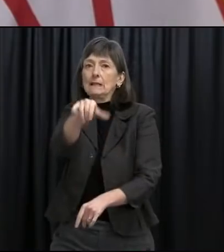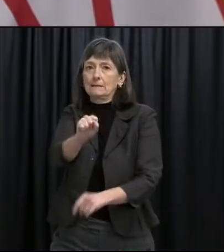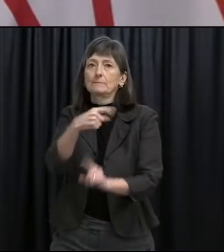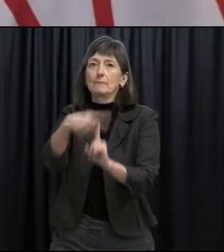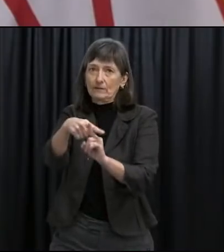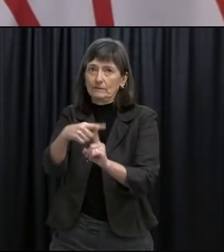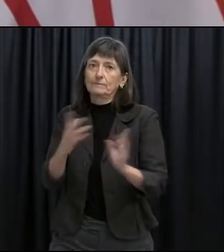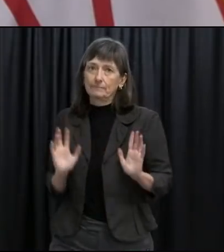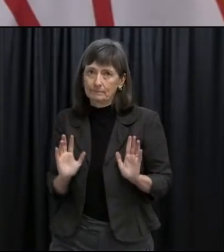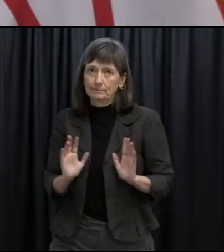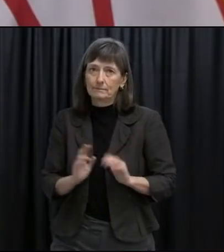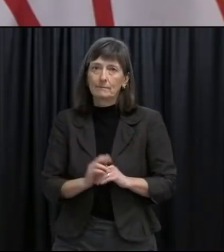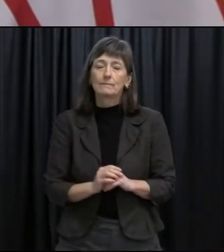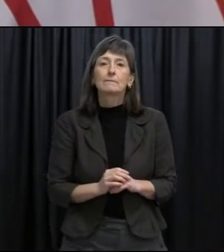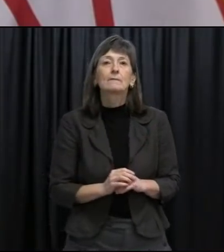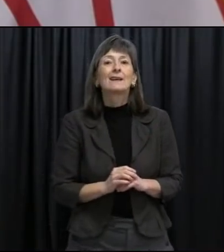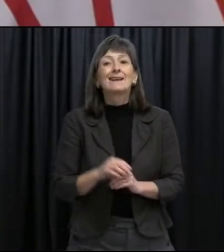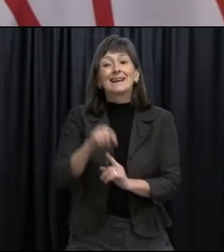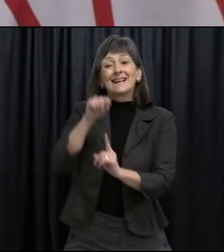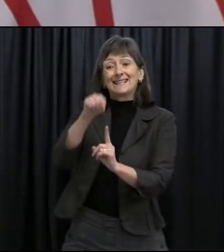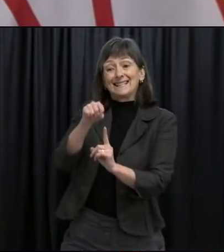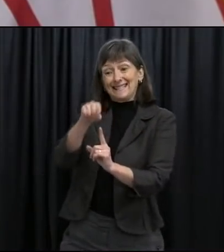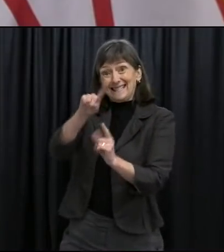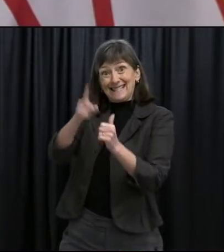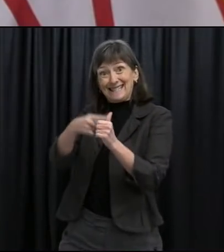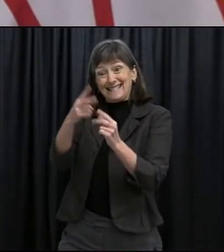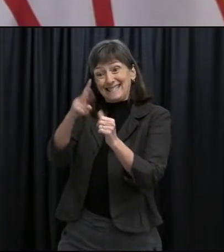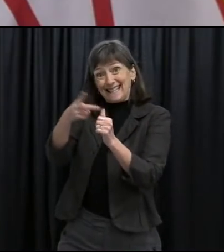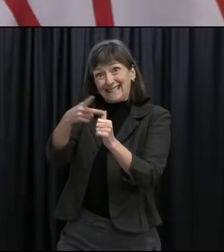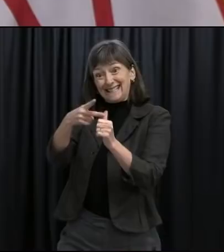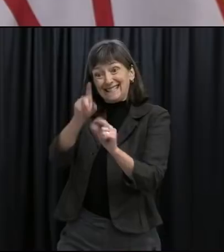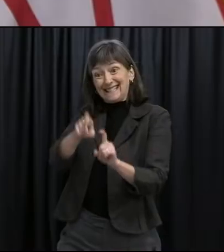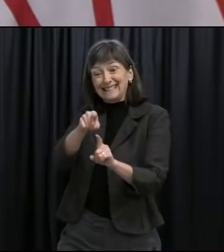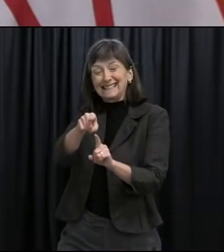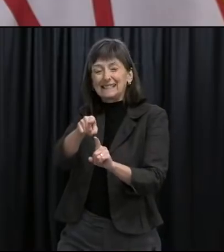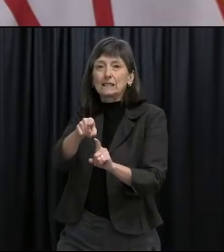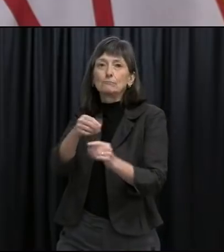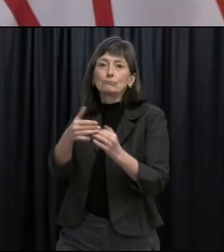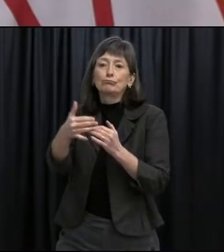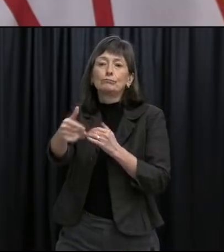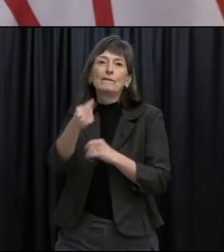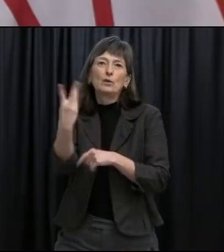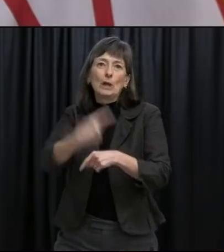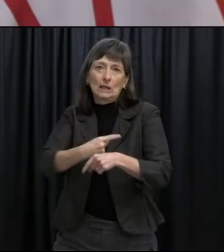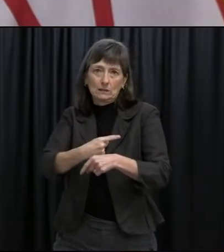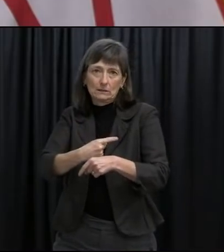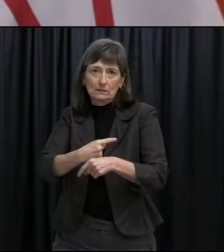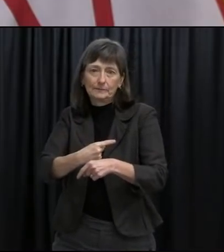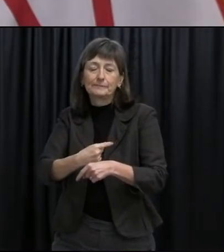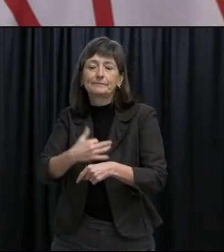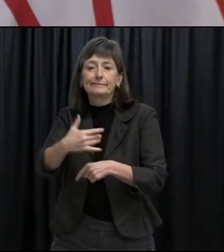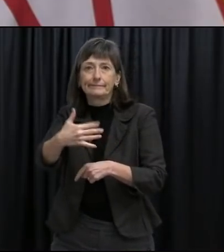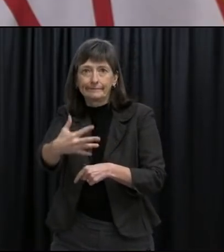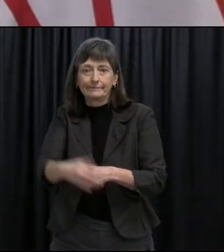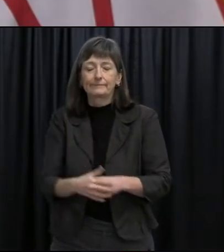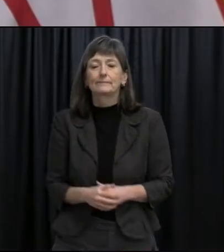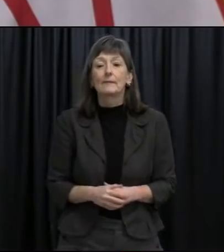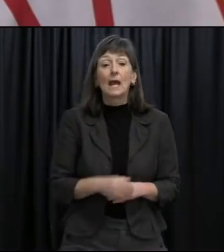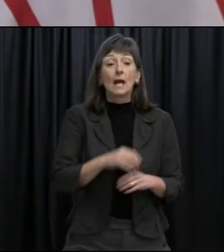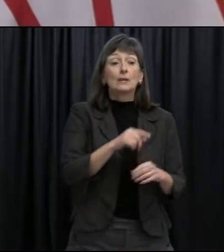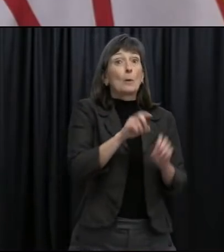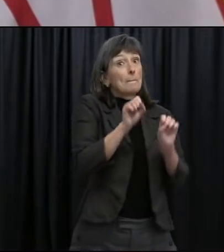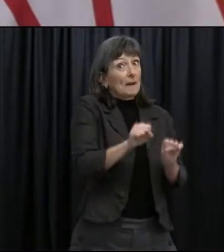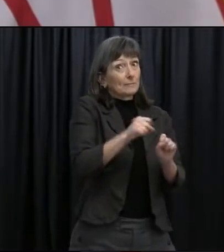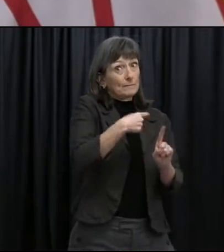result. It may take several days for confirmatory testing to be completed. Once presumptive positive cases are